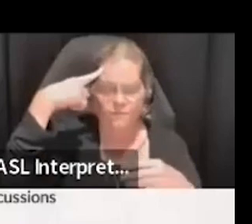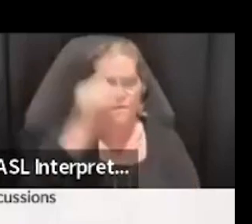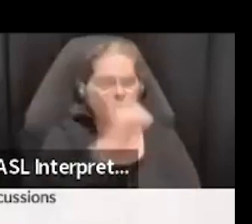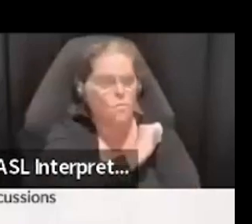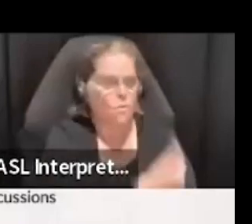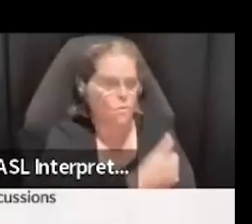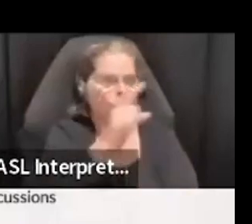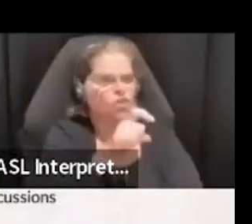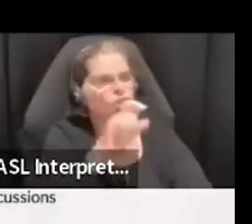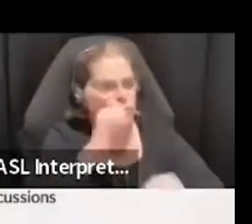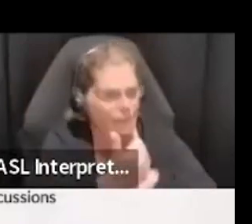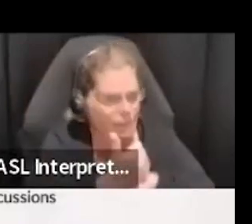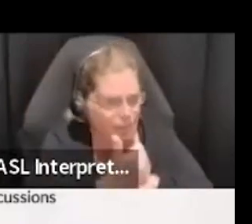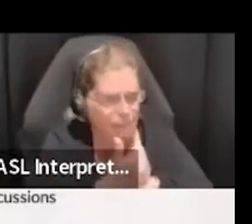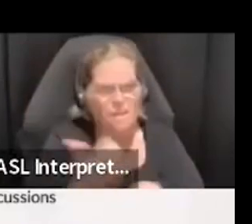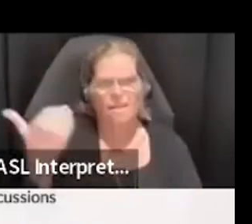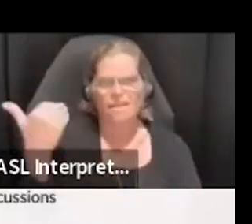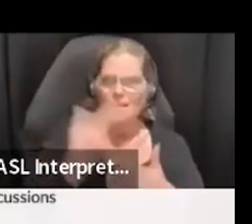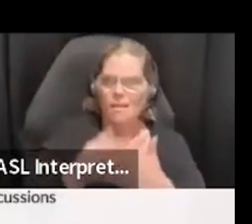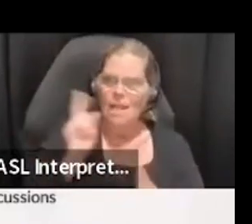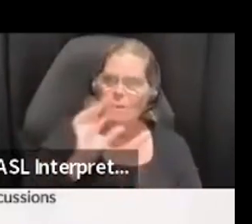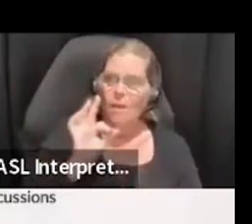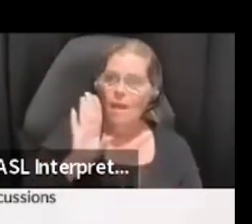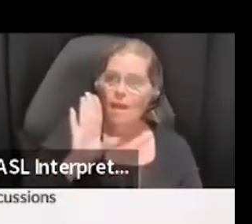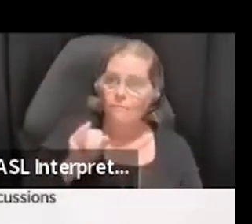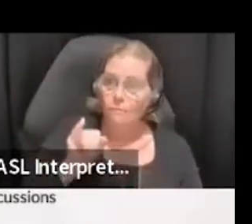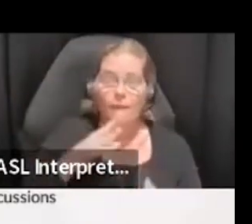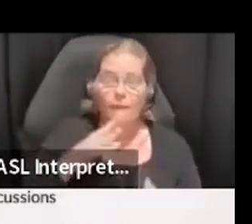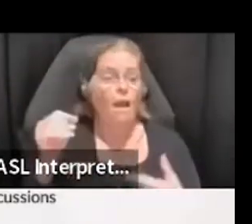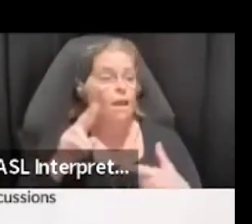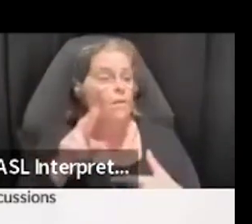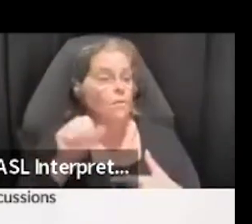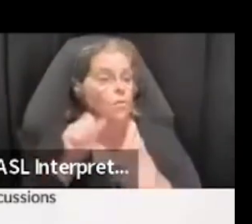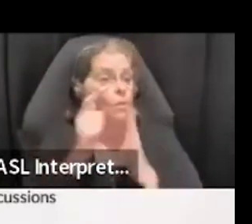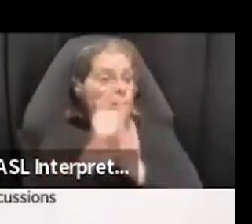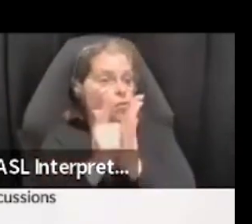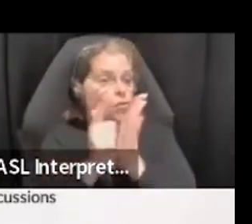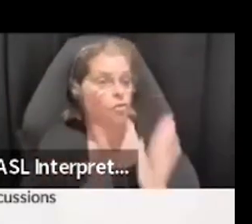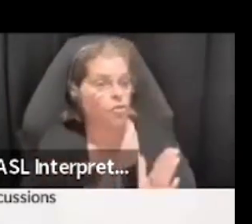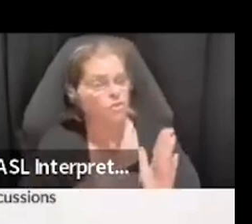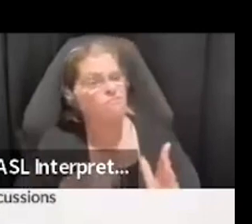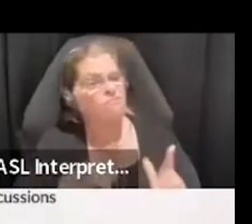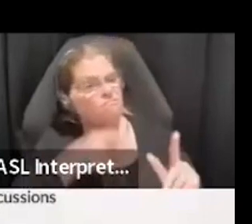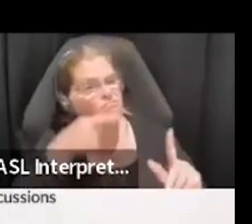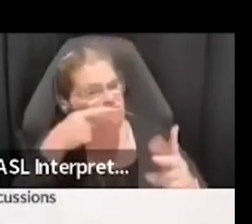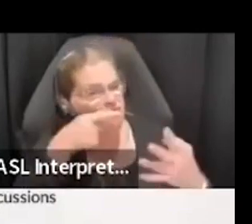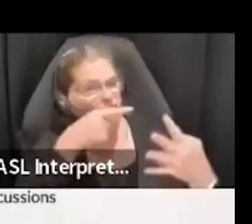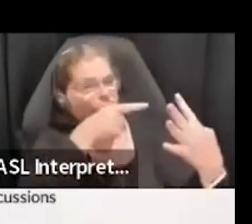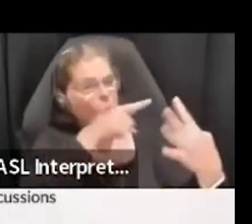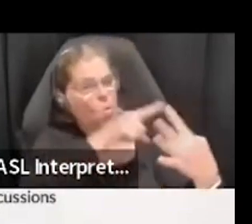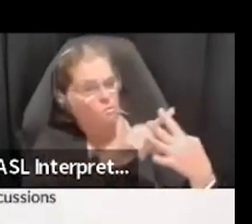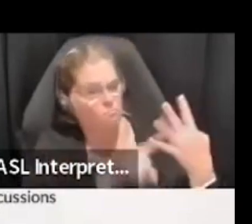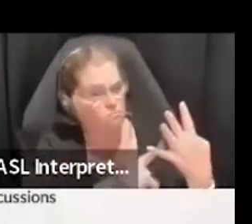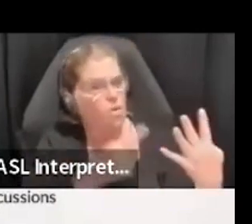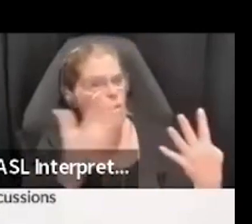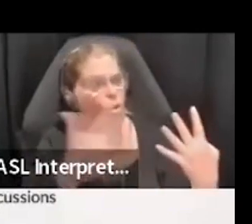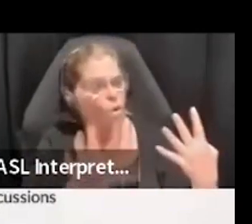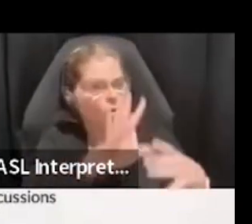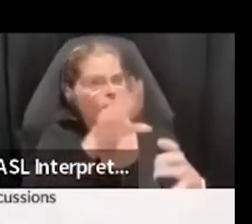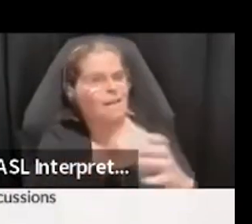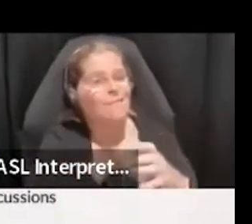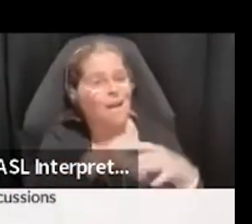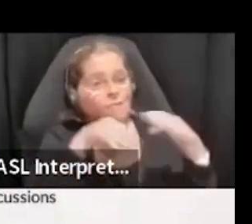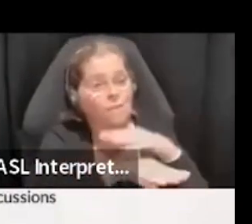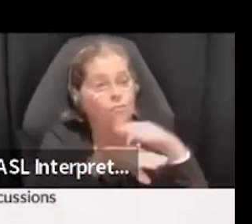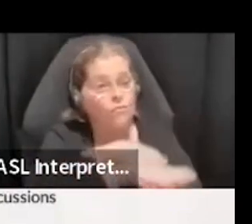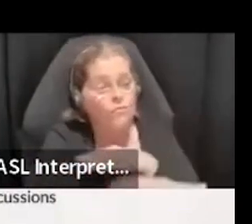implemented. Last week, the FBI and the U.S. Attorney announced the indictment of 4 individuals who engaged in enrollment fraud